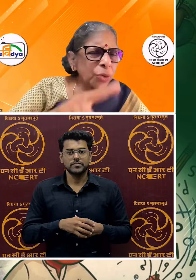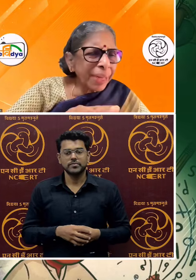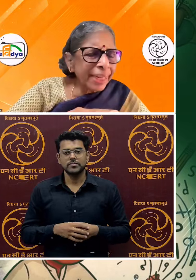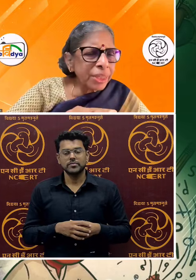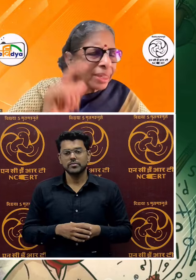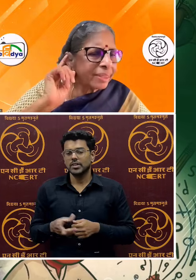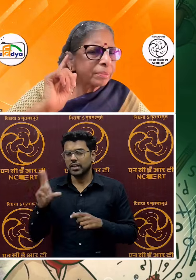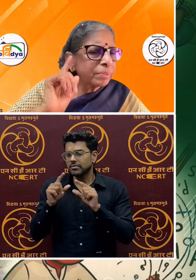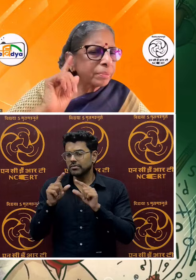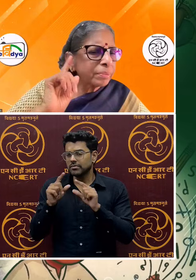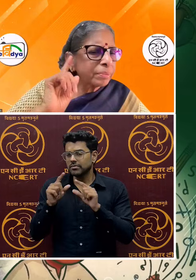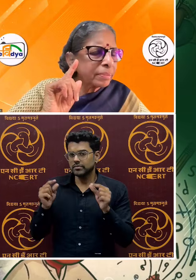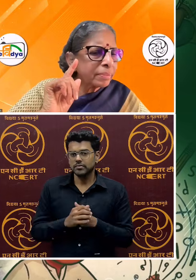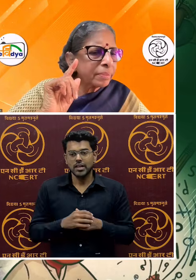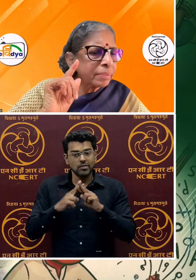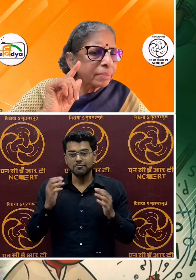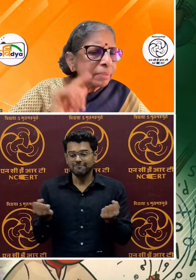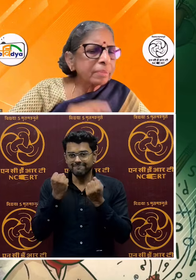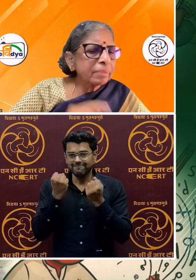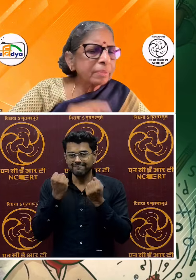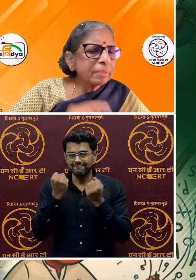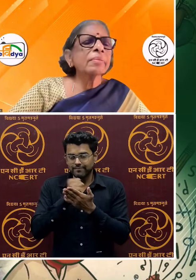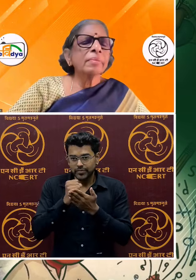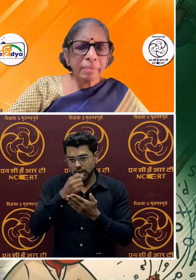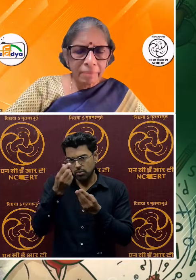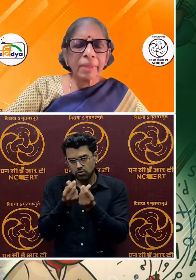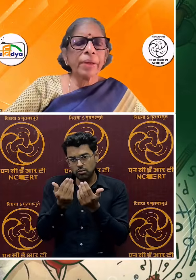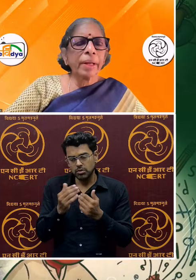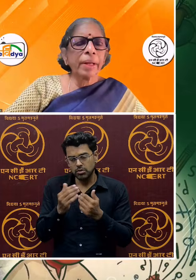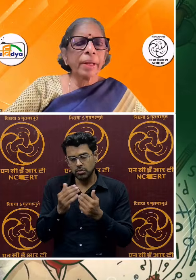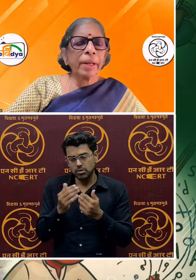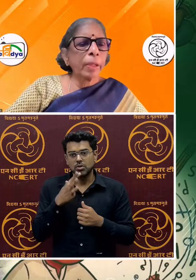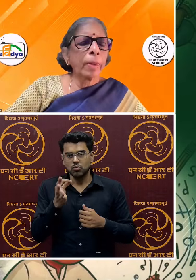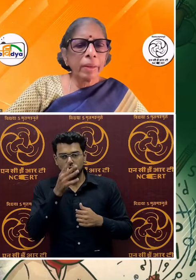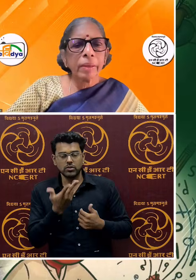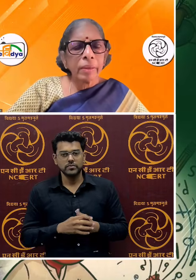Can you repeat that question? Extra practice will solve the problem. Myth, fact?